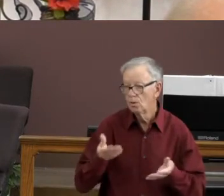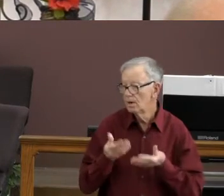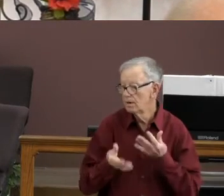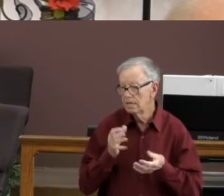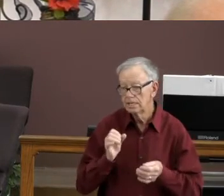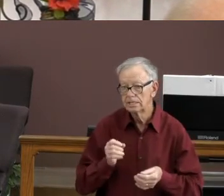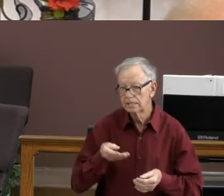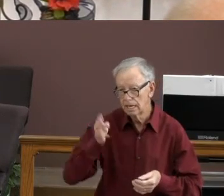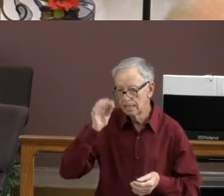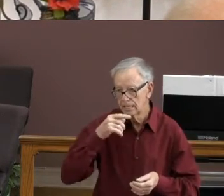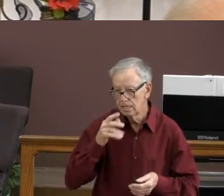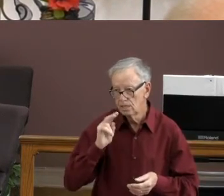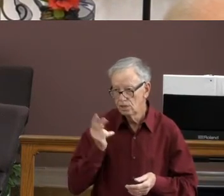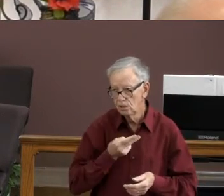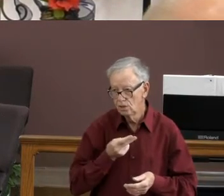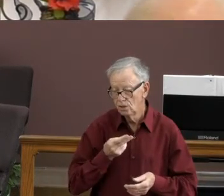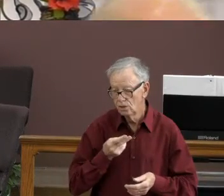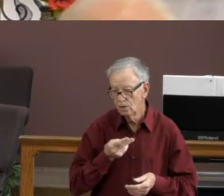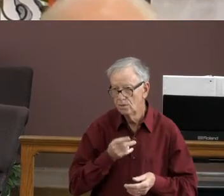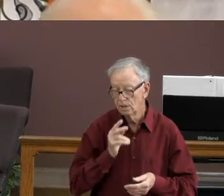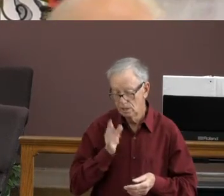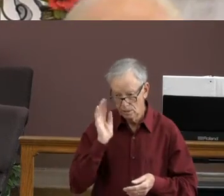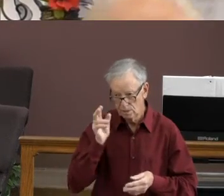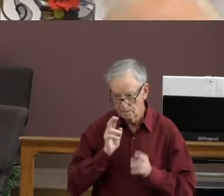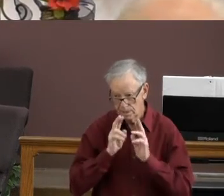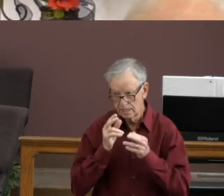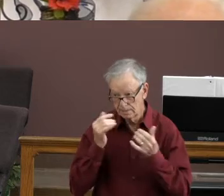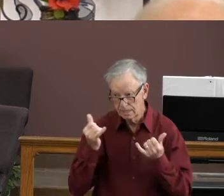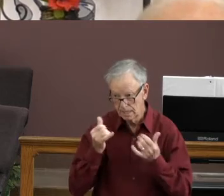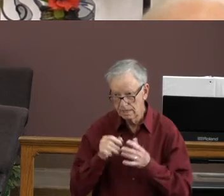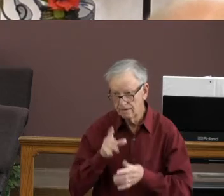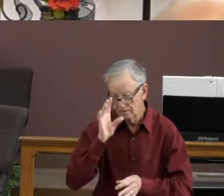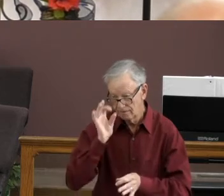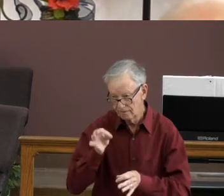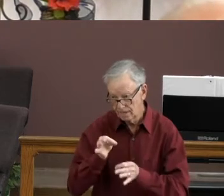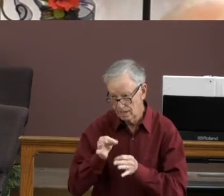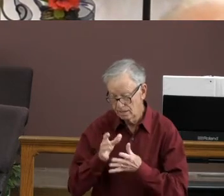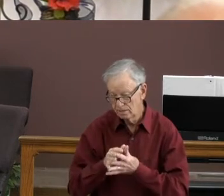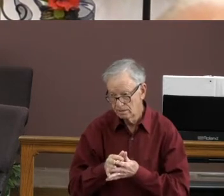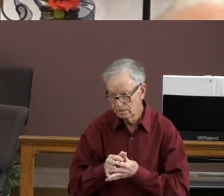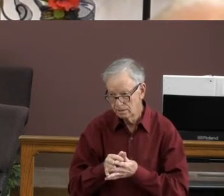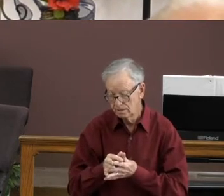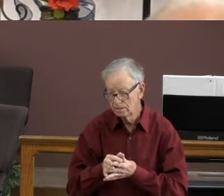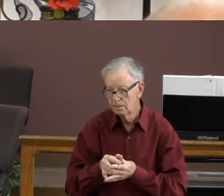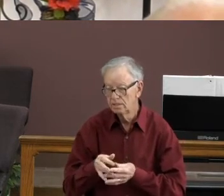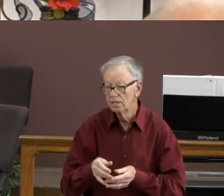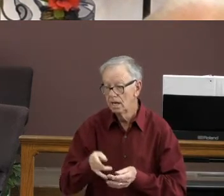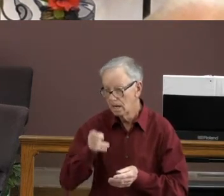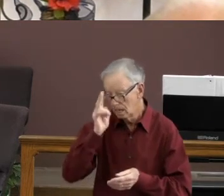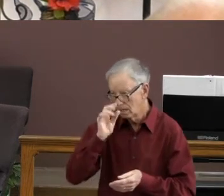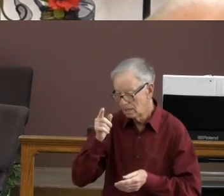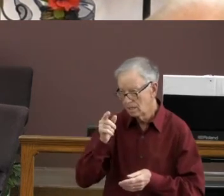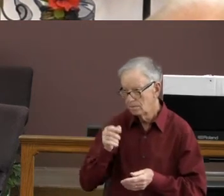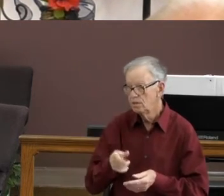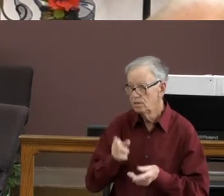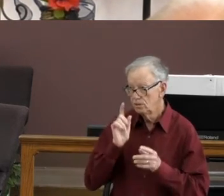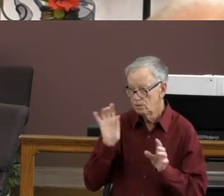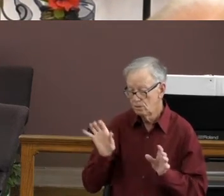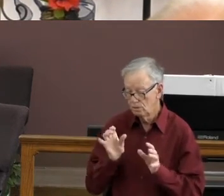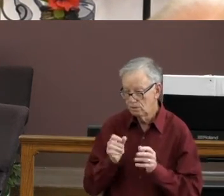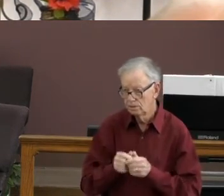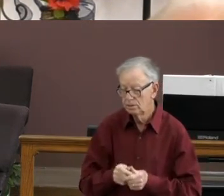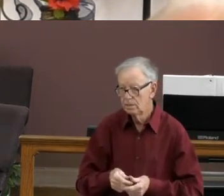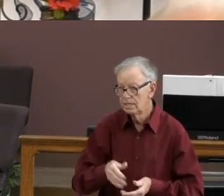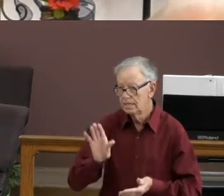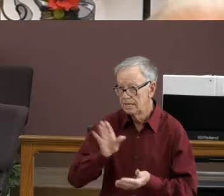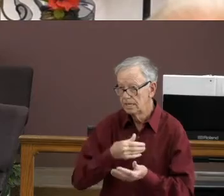you, will you respond to Him now in faith and honor Him as you do? As